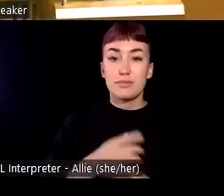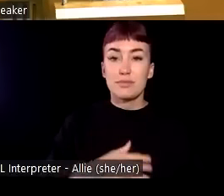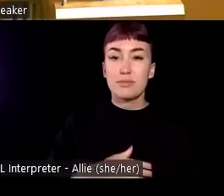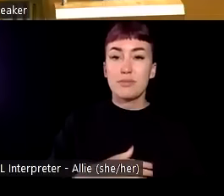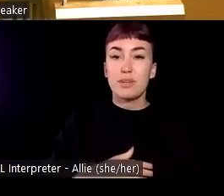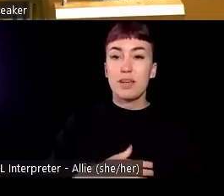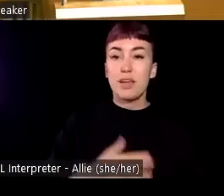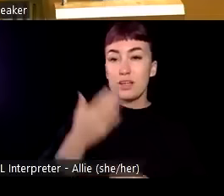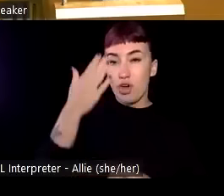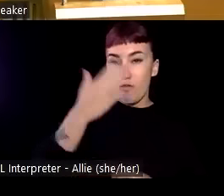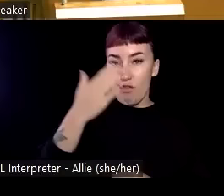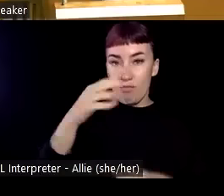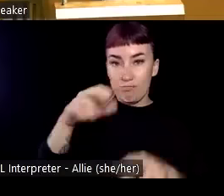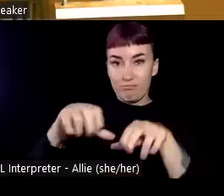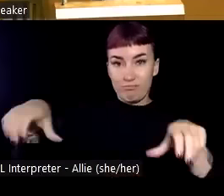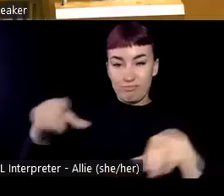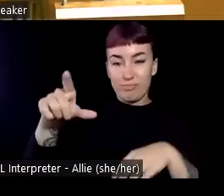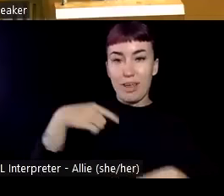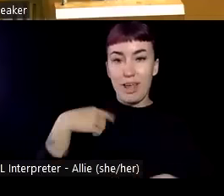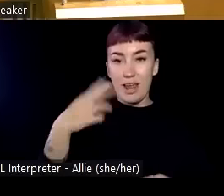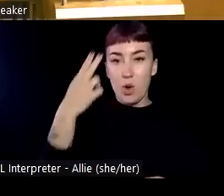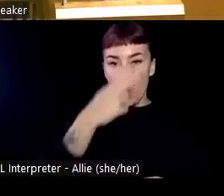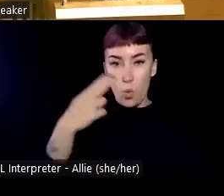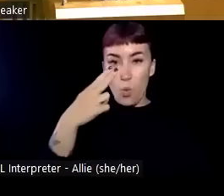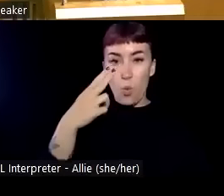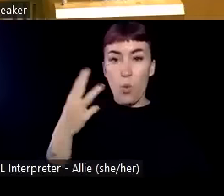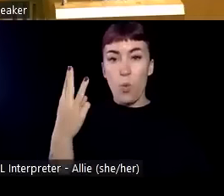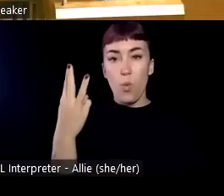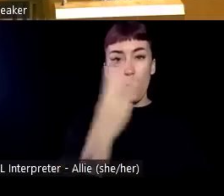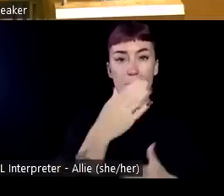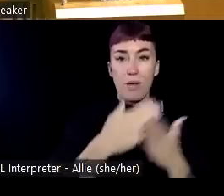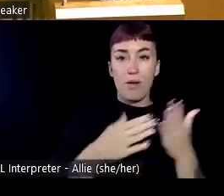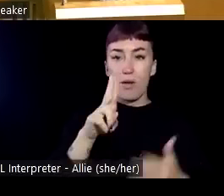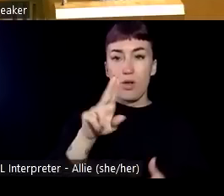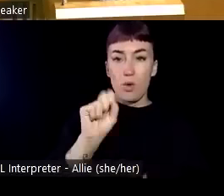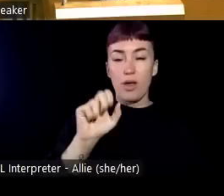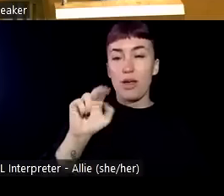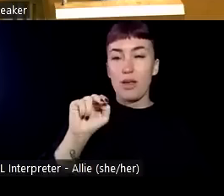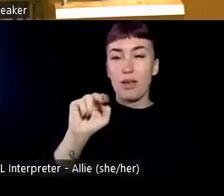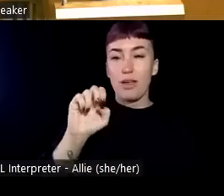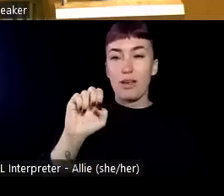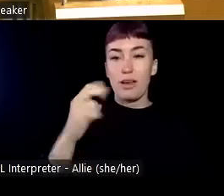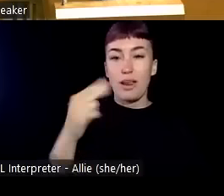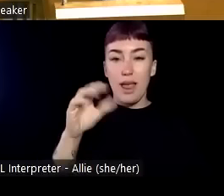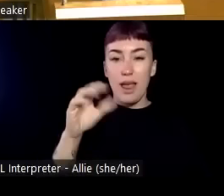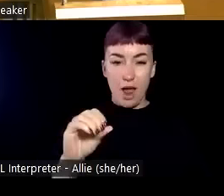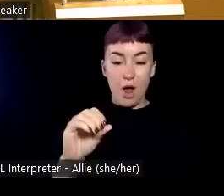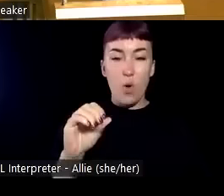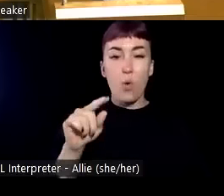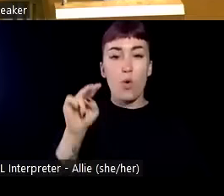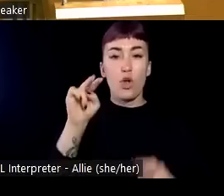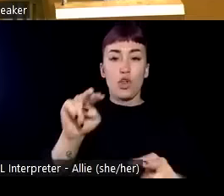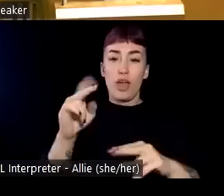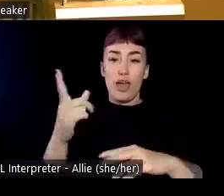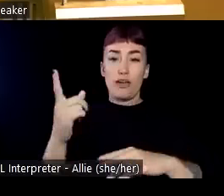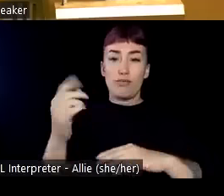Hawaii. So this is the westernmost part of the United States, Niihau, the island that you're looking at, the sun setting.